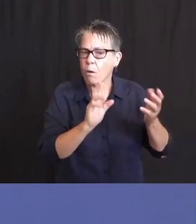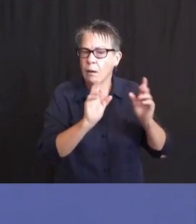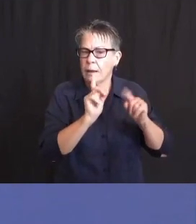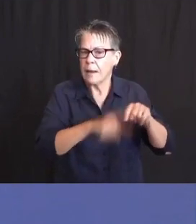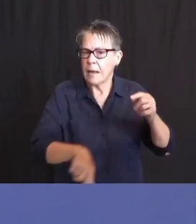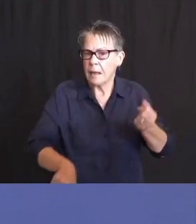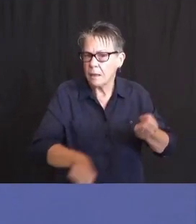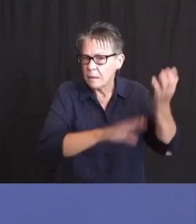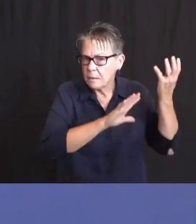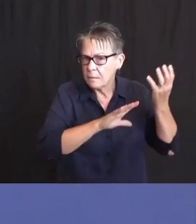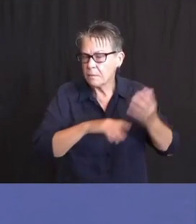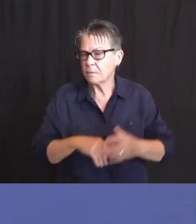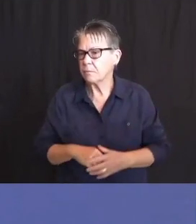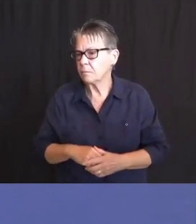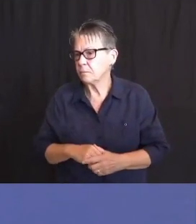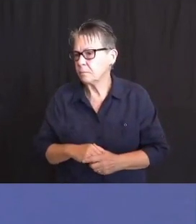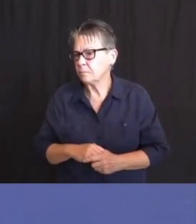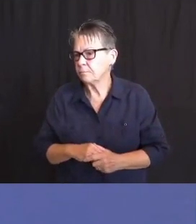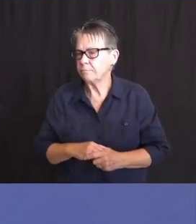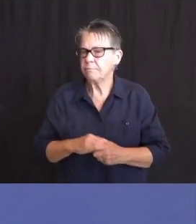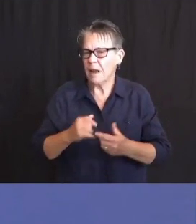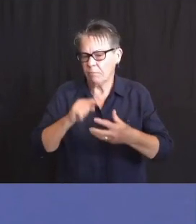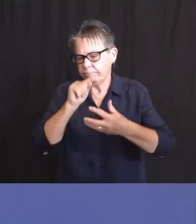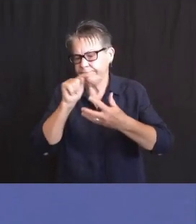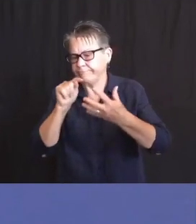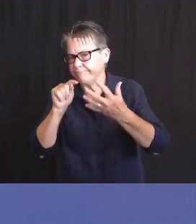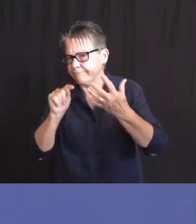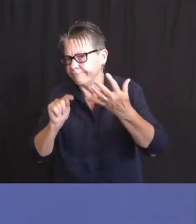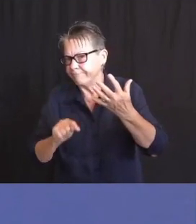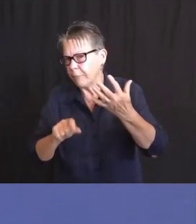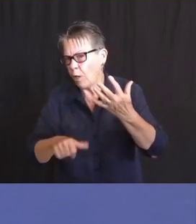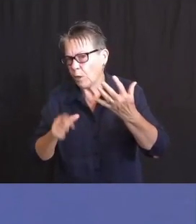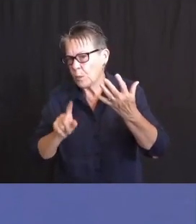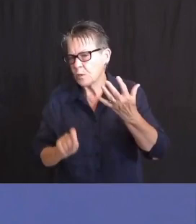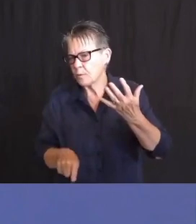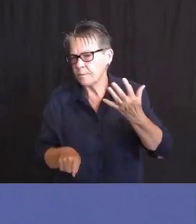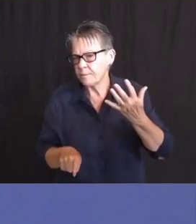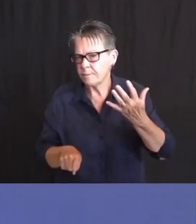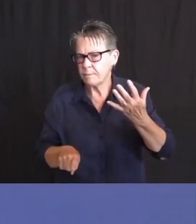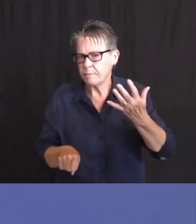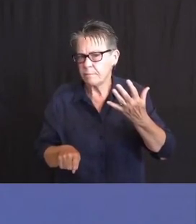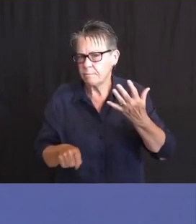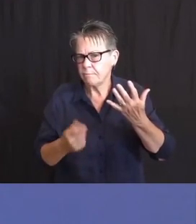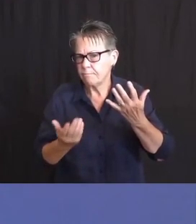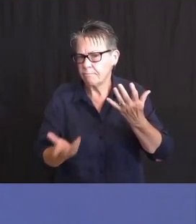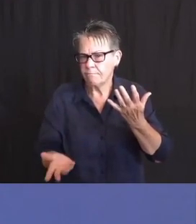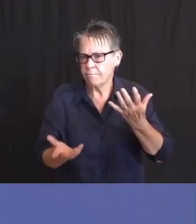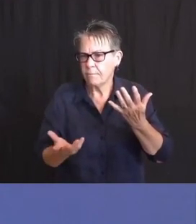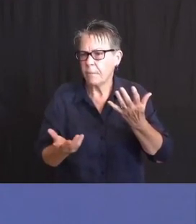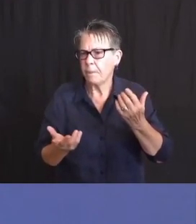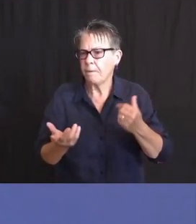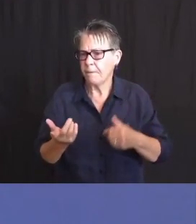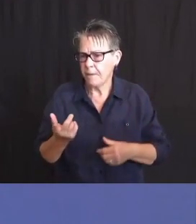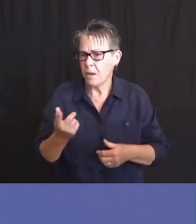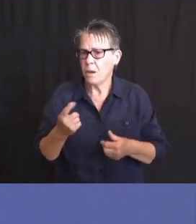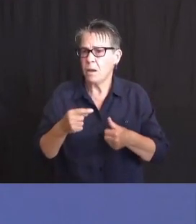I have to say, based on what we know, the outside reality is not our problem at the